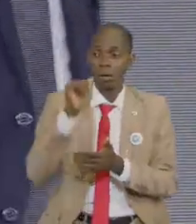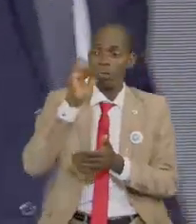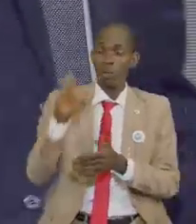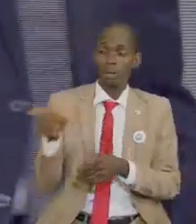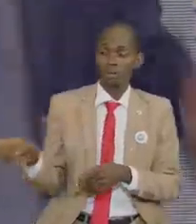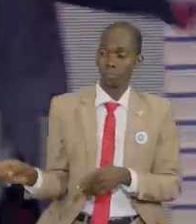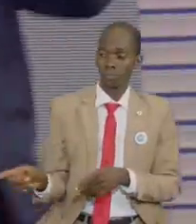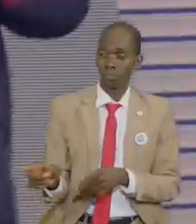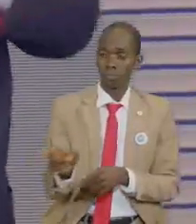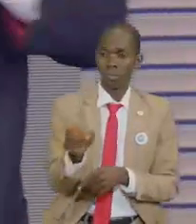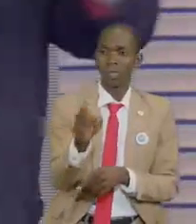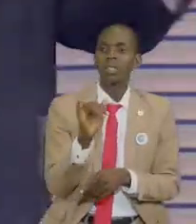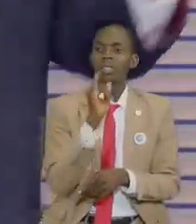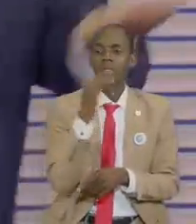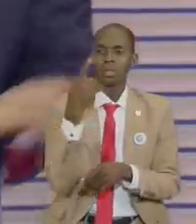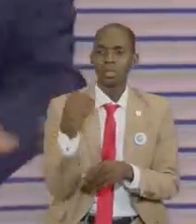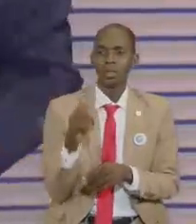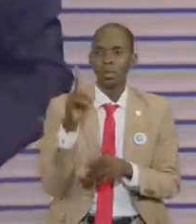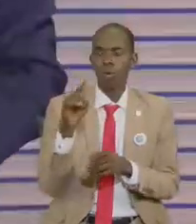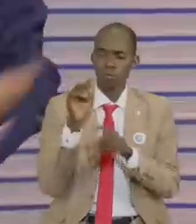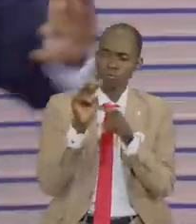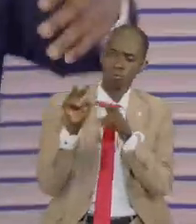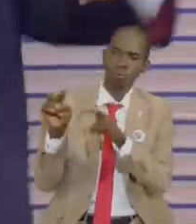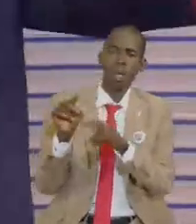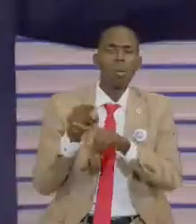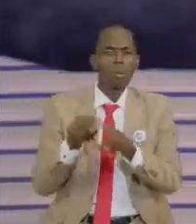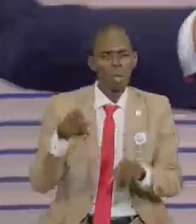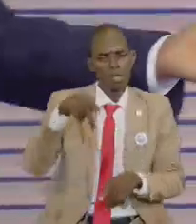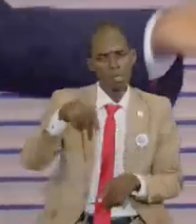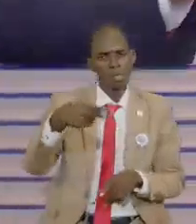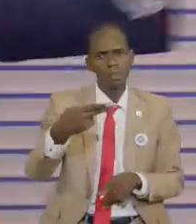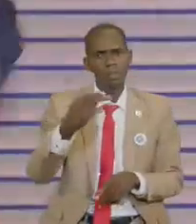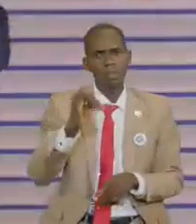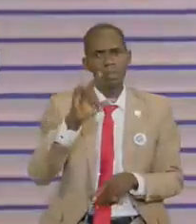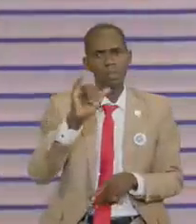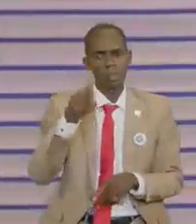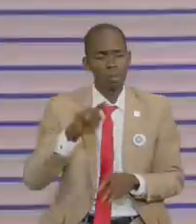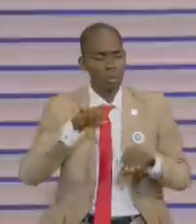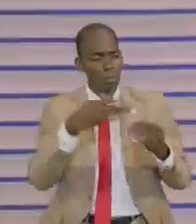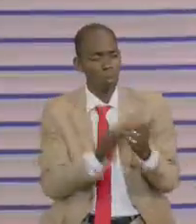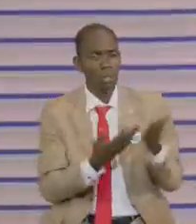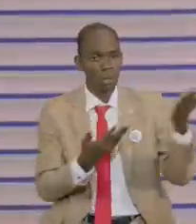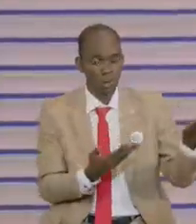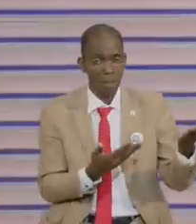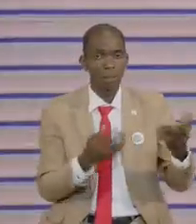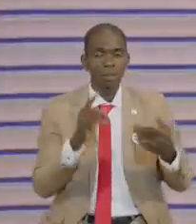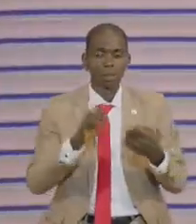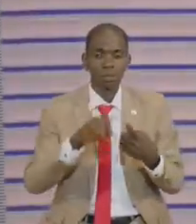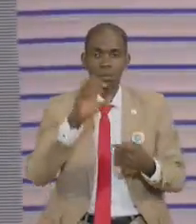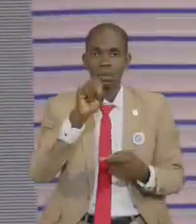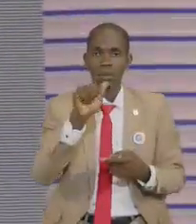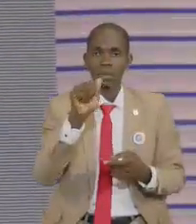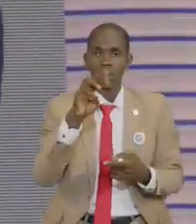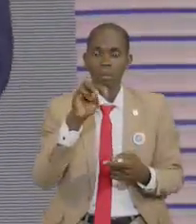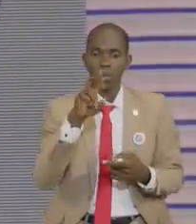one they can look at. Now, Philip, when he got to Samaria, he saw men, he saw women, they didn't take his heart away, they didn't